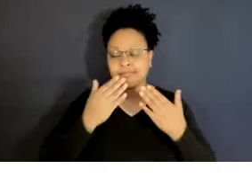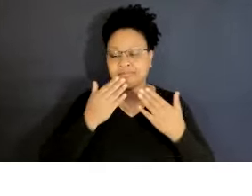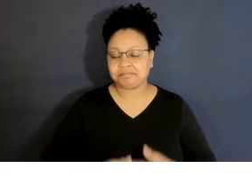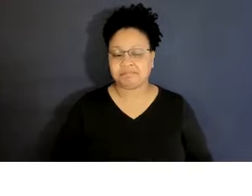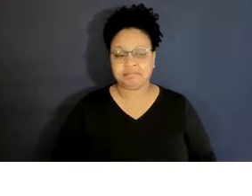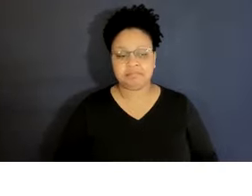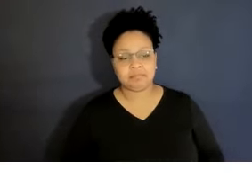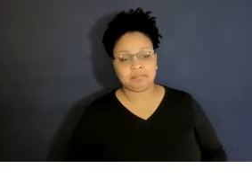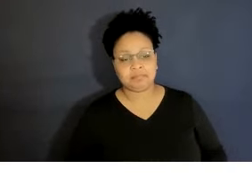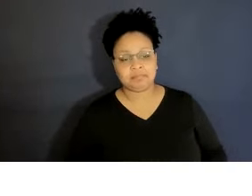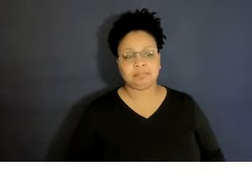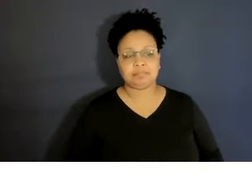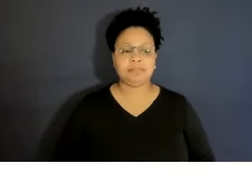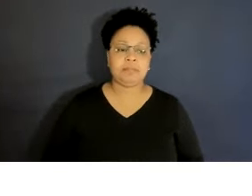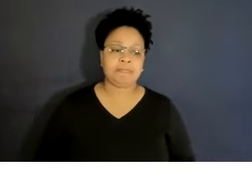Thank you.